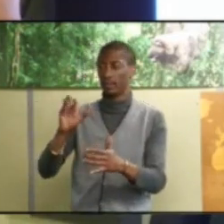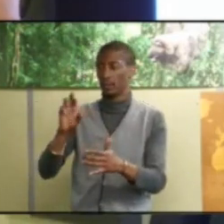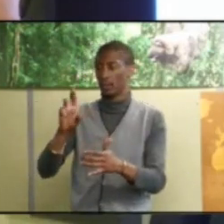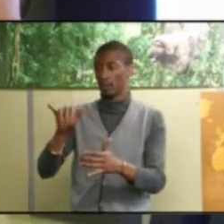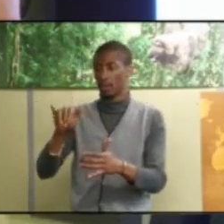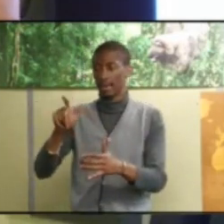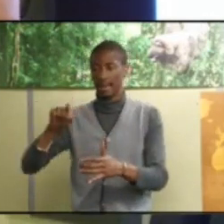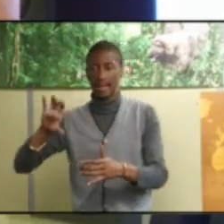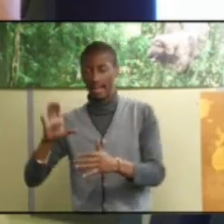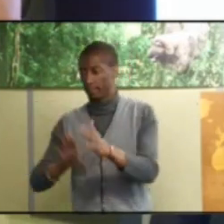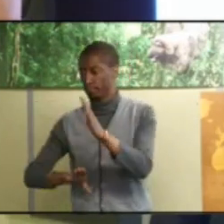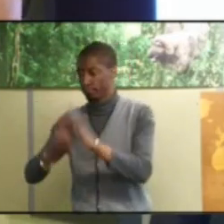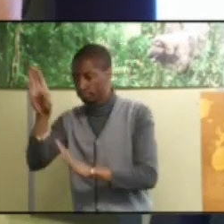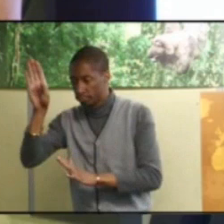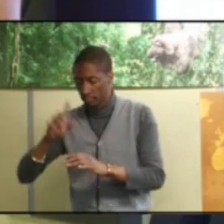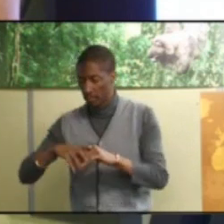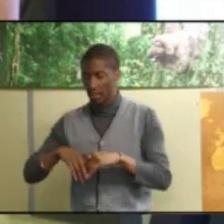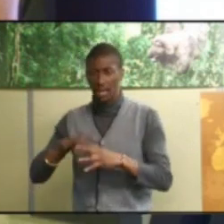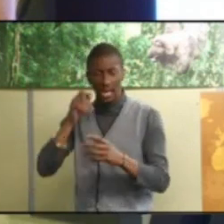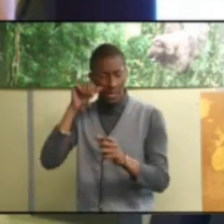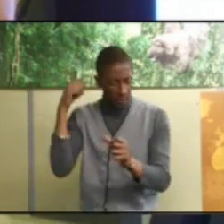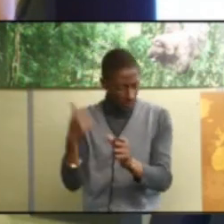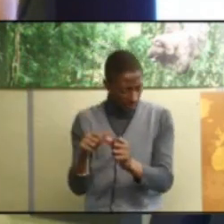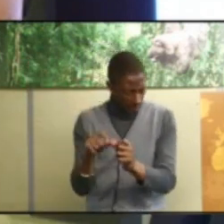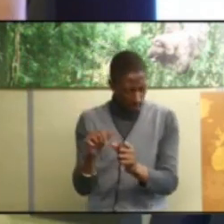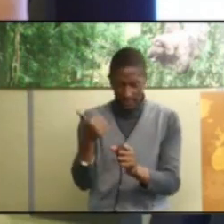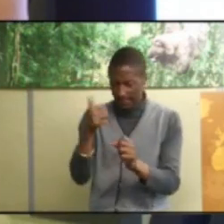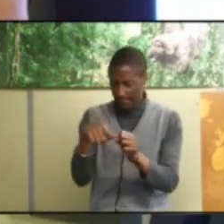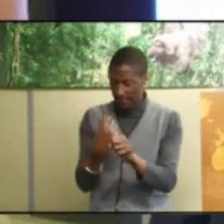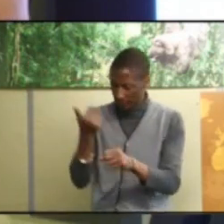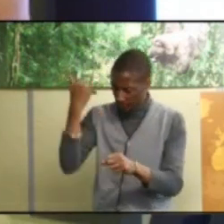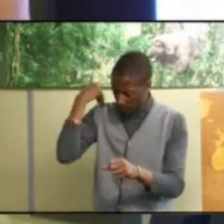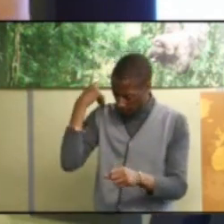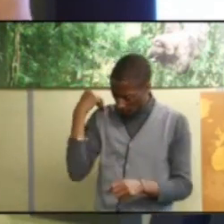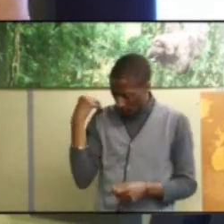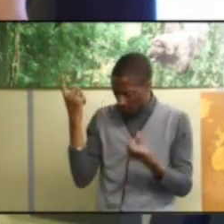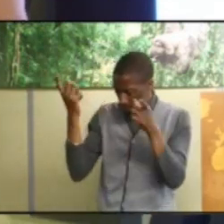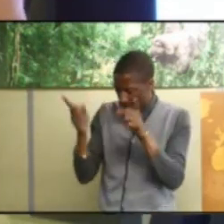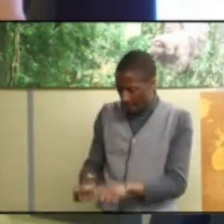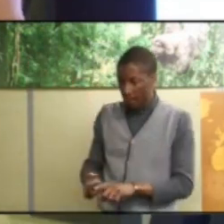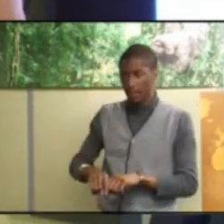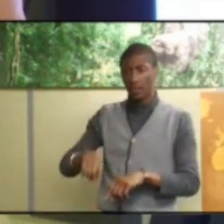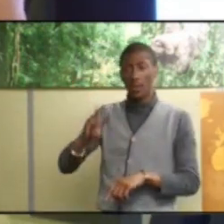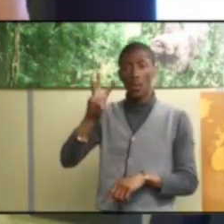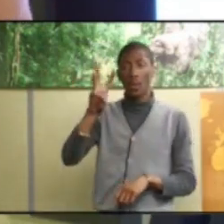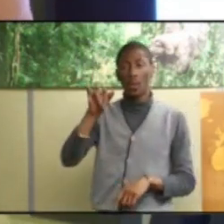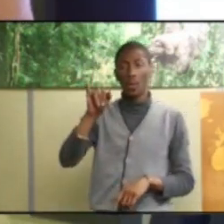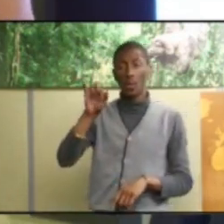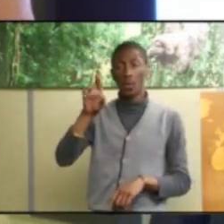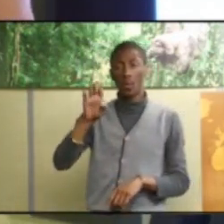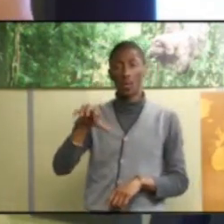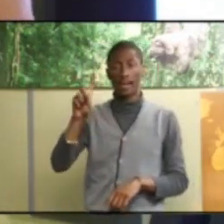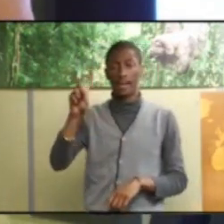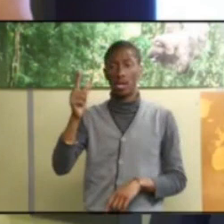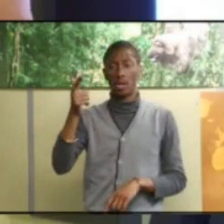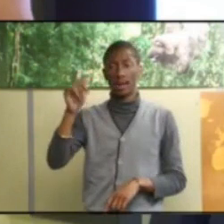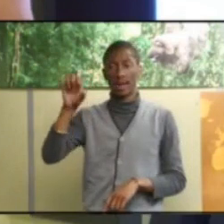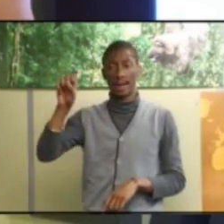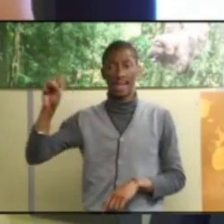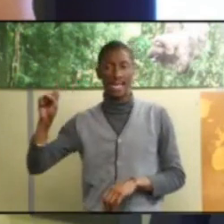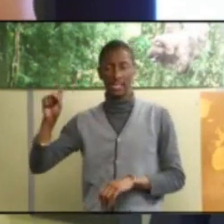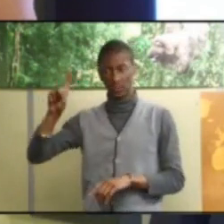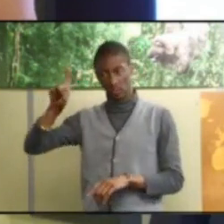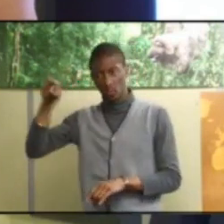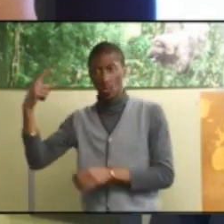I remember a story about 10 years ago where wired glass was only manufactured